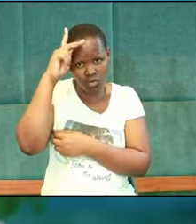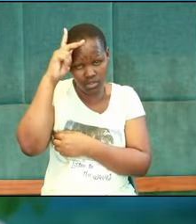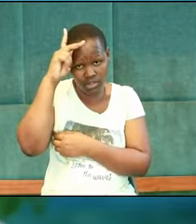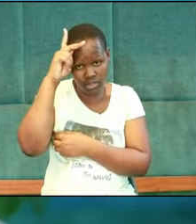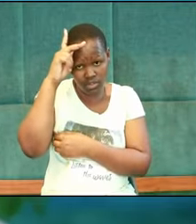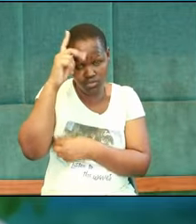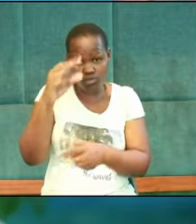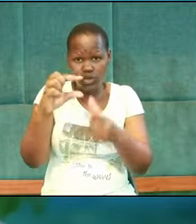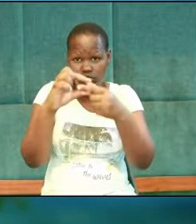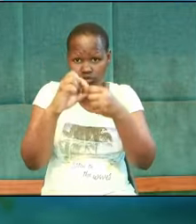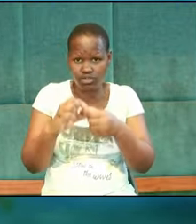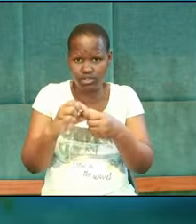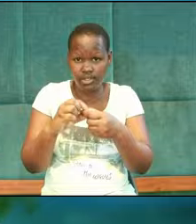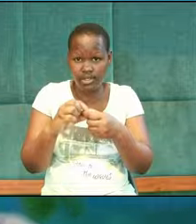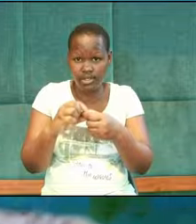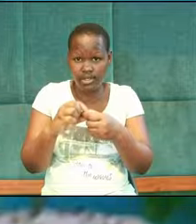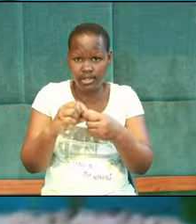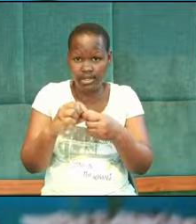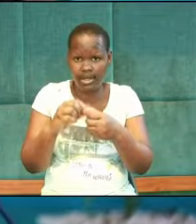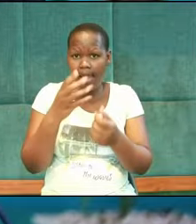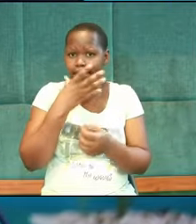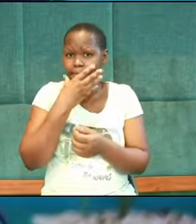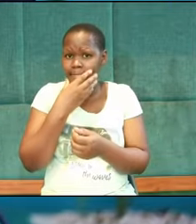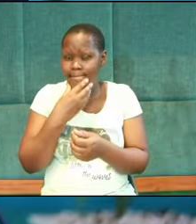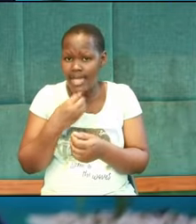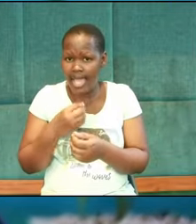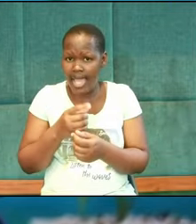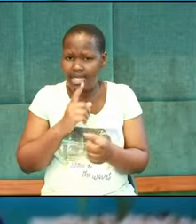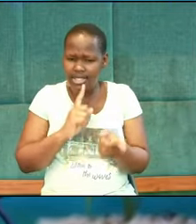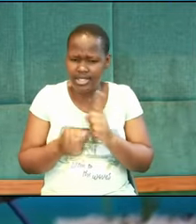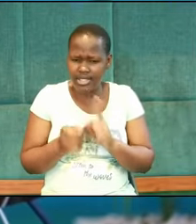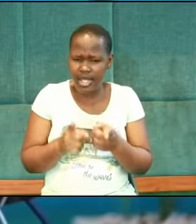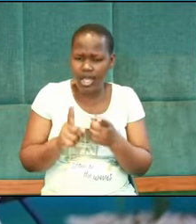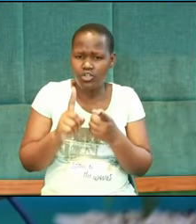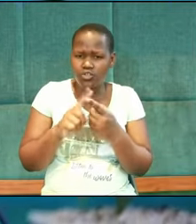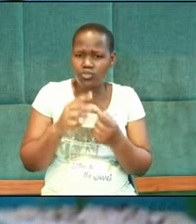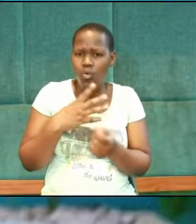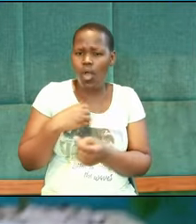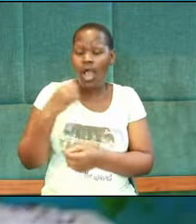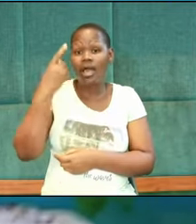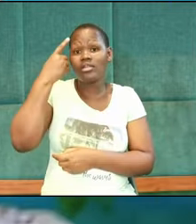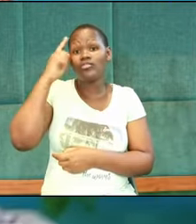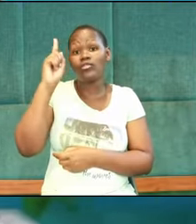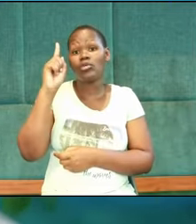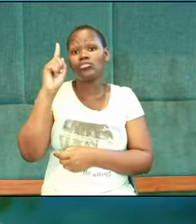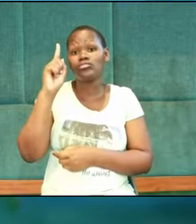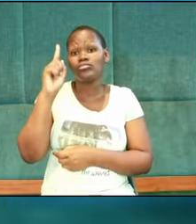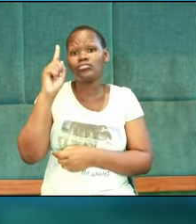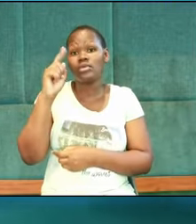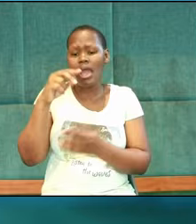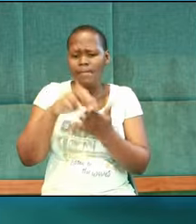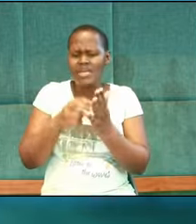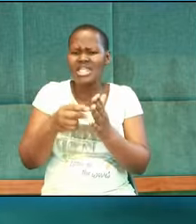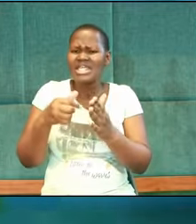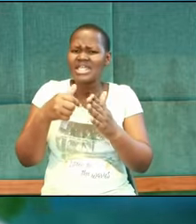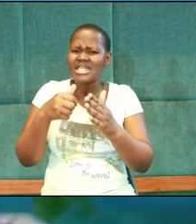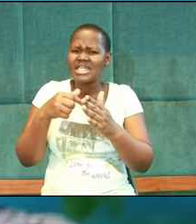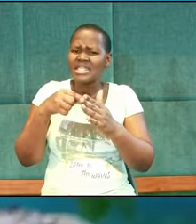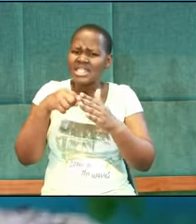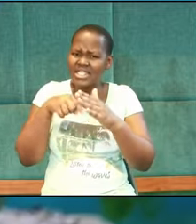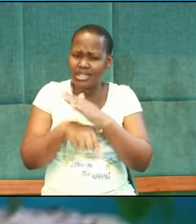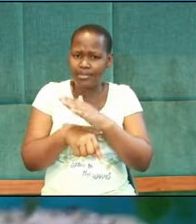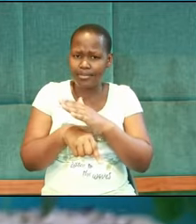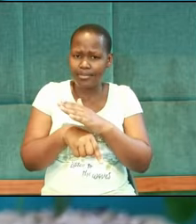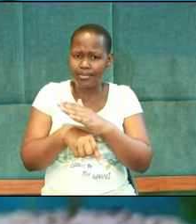abound. Men shall run to and fro. Ladies and gentlemen, it is a paradox that we are in the end